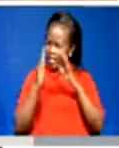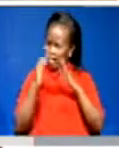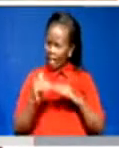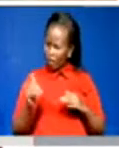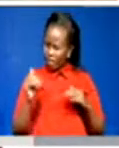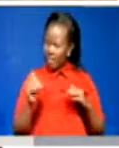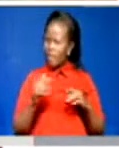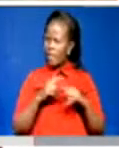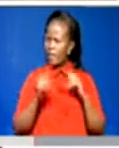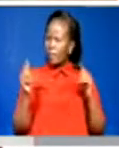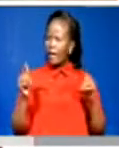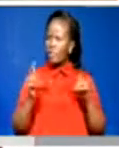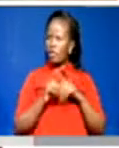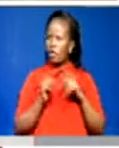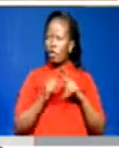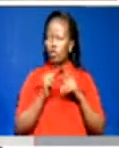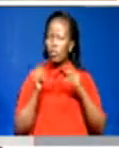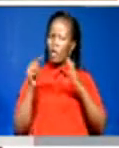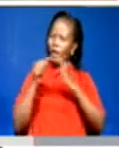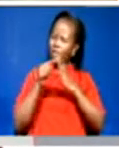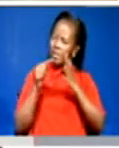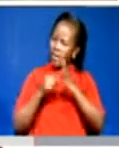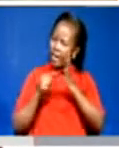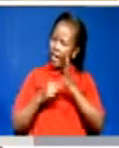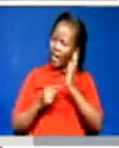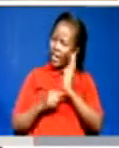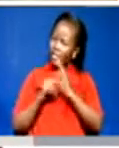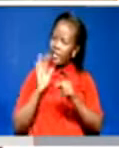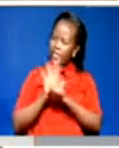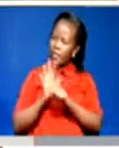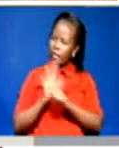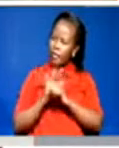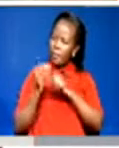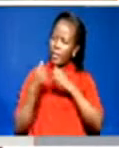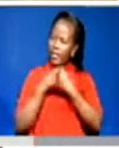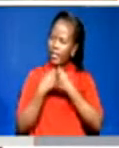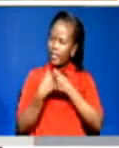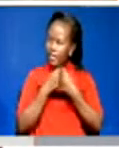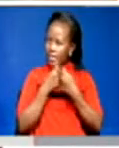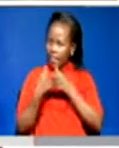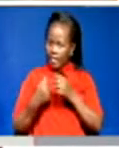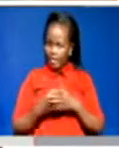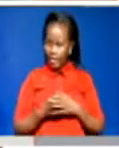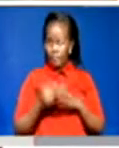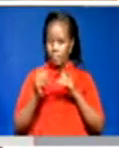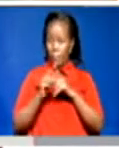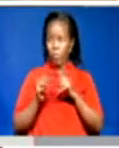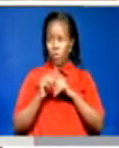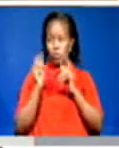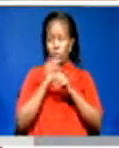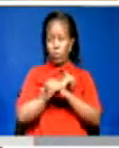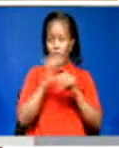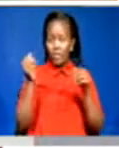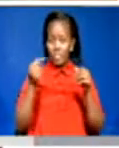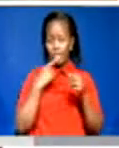that. And you have highlighted some of the issues that have led to the same. The head of state did say, yes, indeed, your rent could be